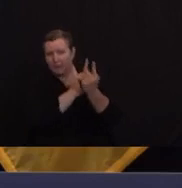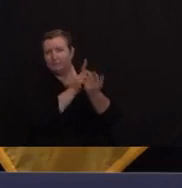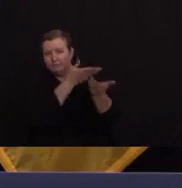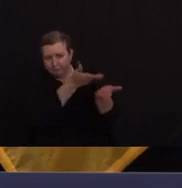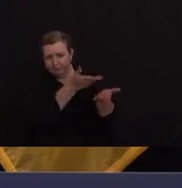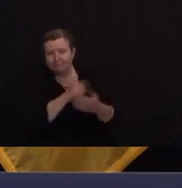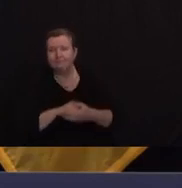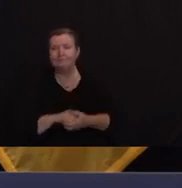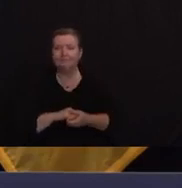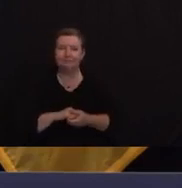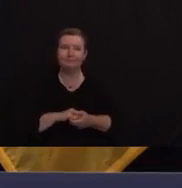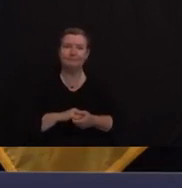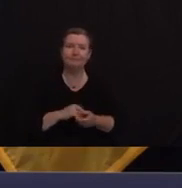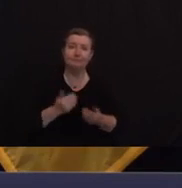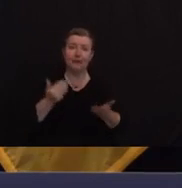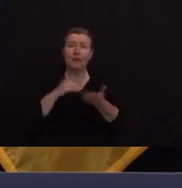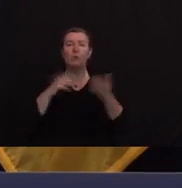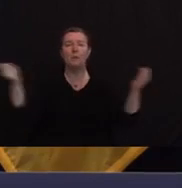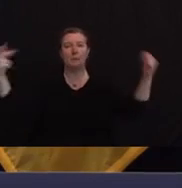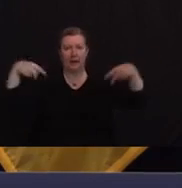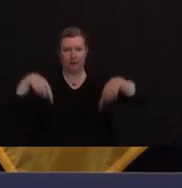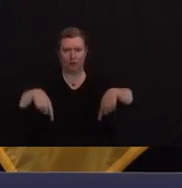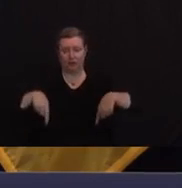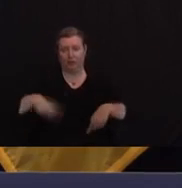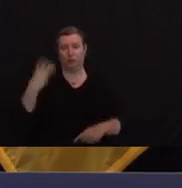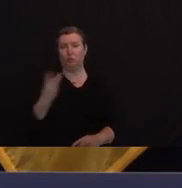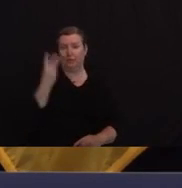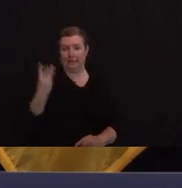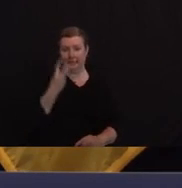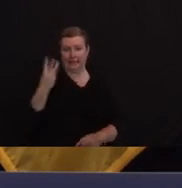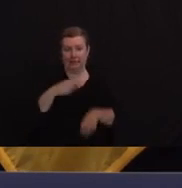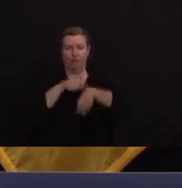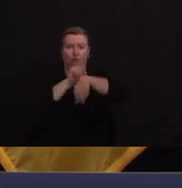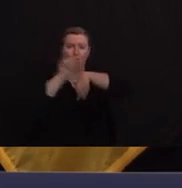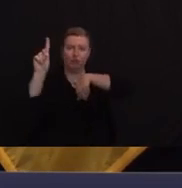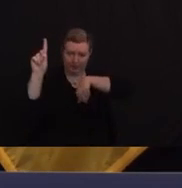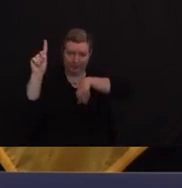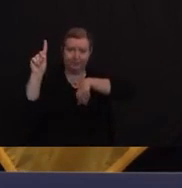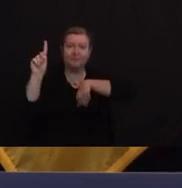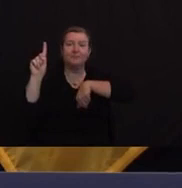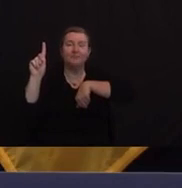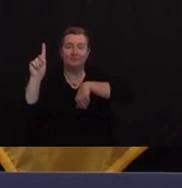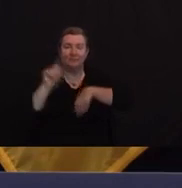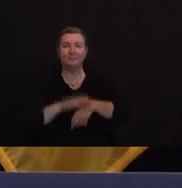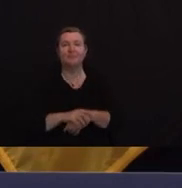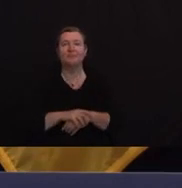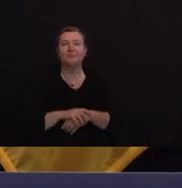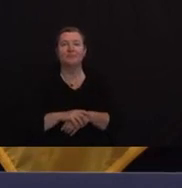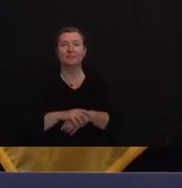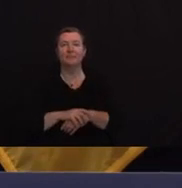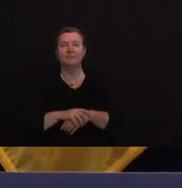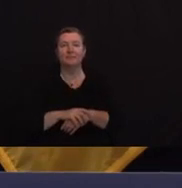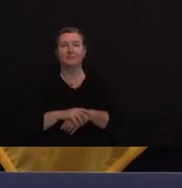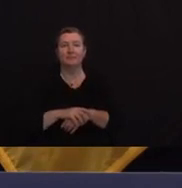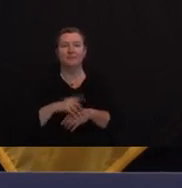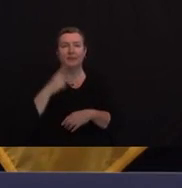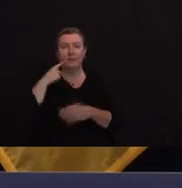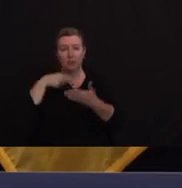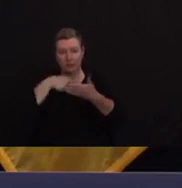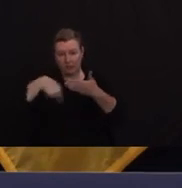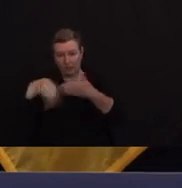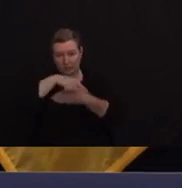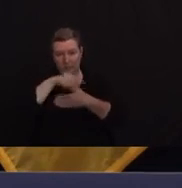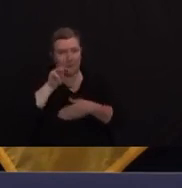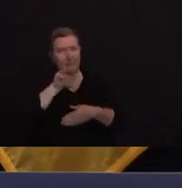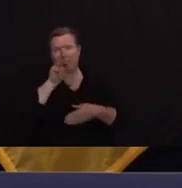Wednesday at 1 o'clock in light of the Labor Day holiday. Wishing